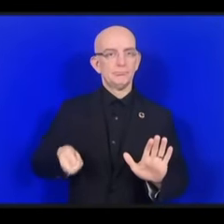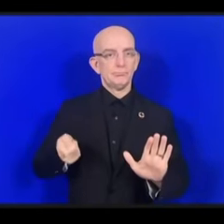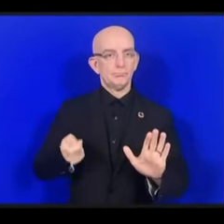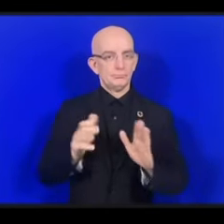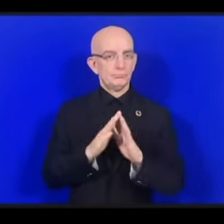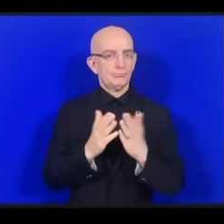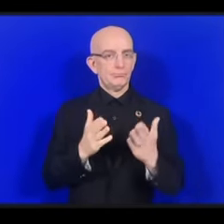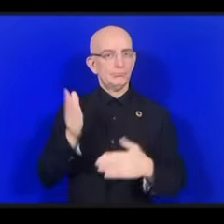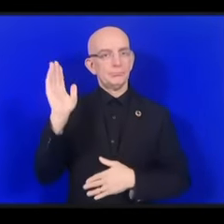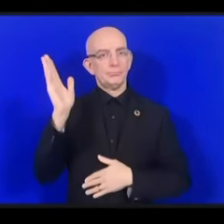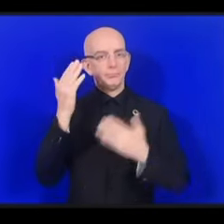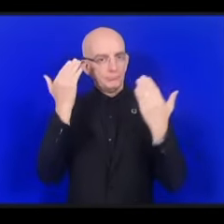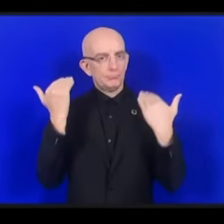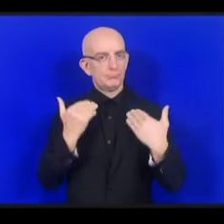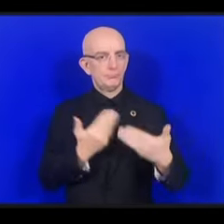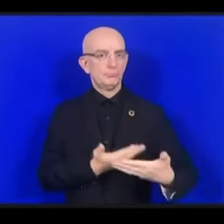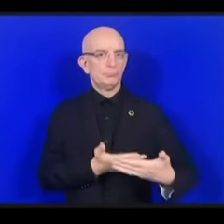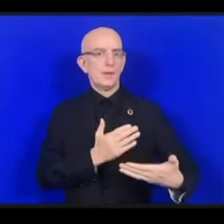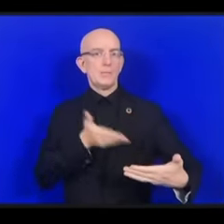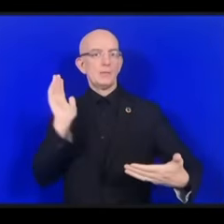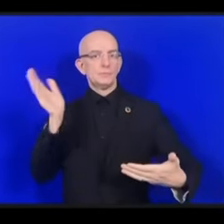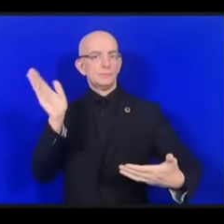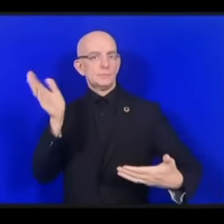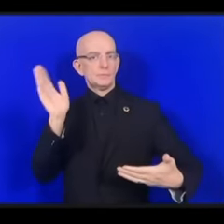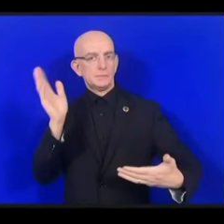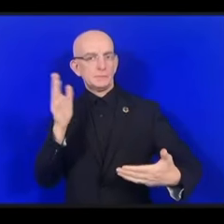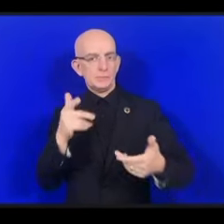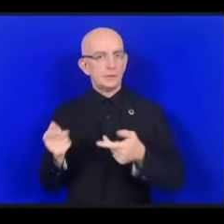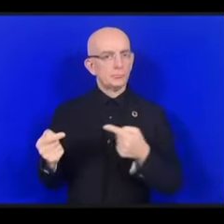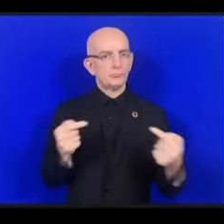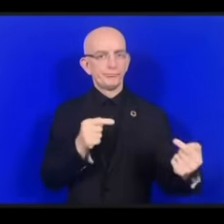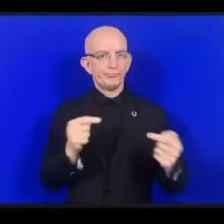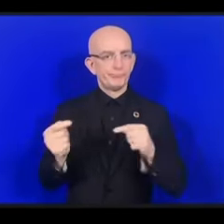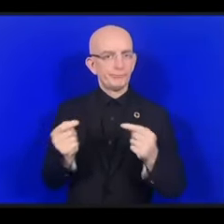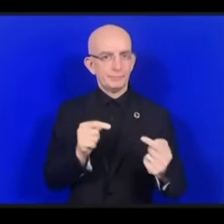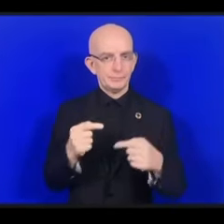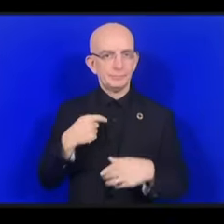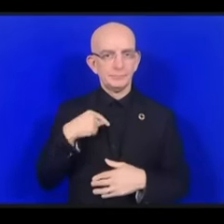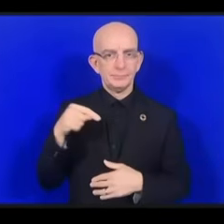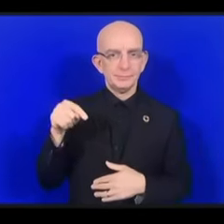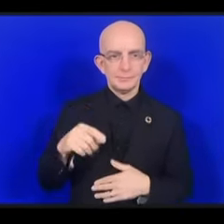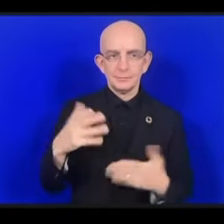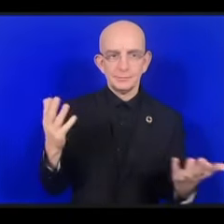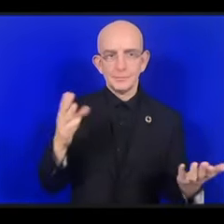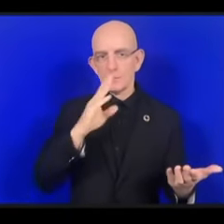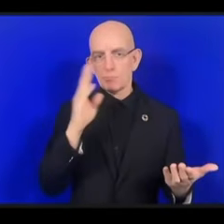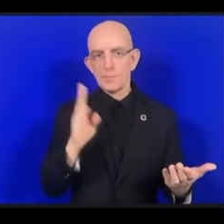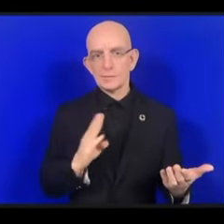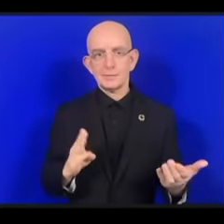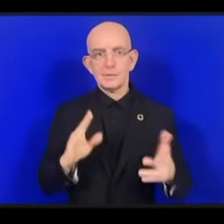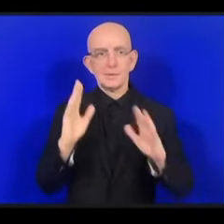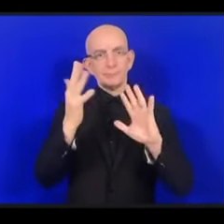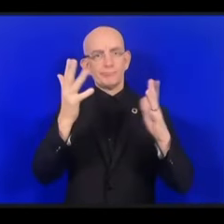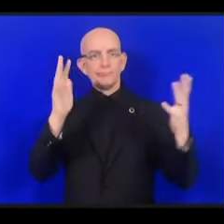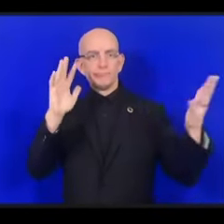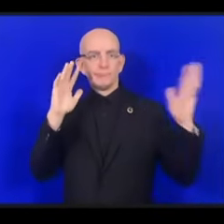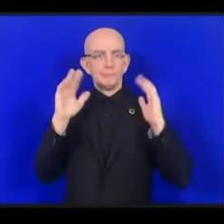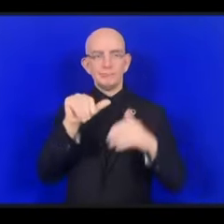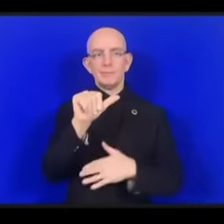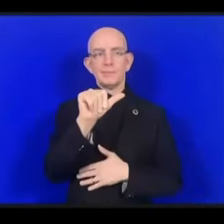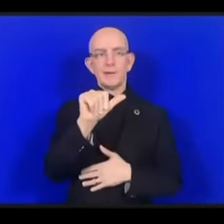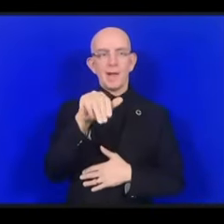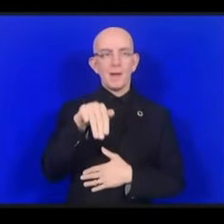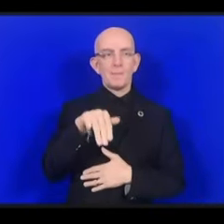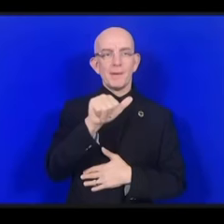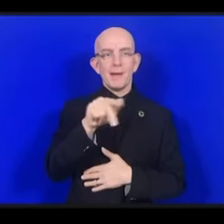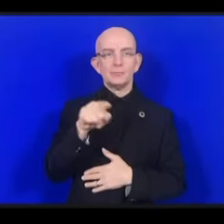attend this forum by my own resources. Due to that, I want to highlight the value of youth